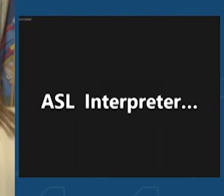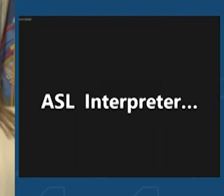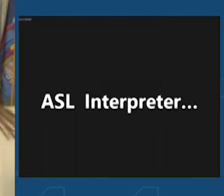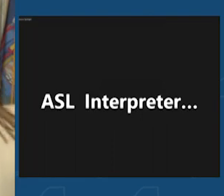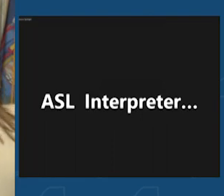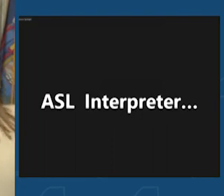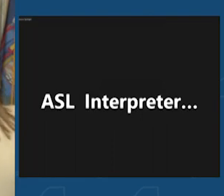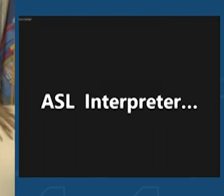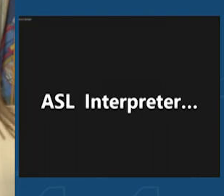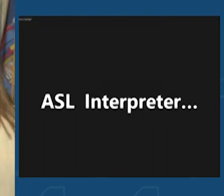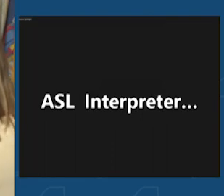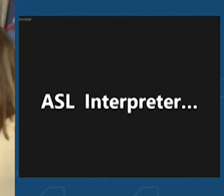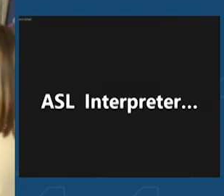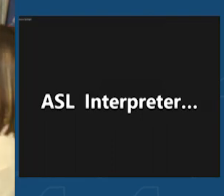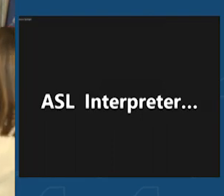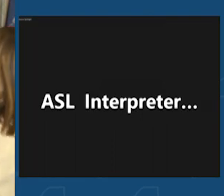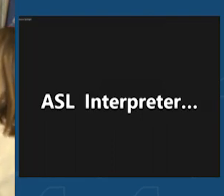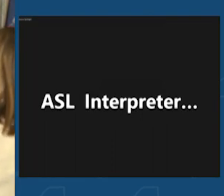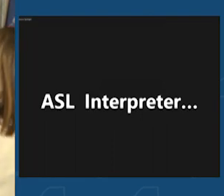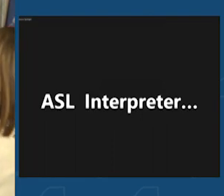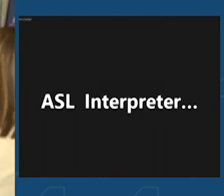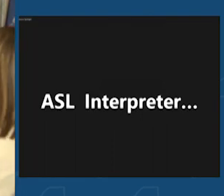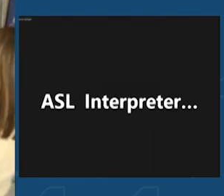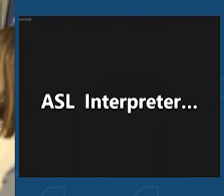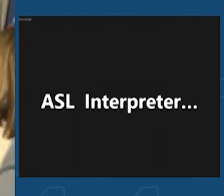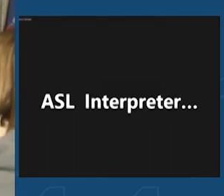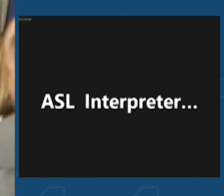That's just for the alphabet. Okay. Yeah. Bill is signed.